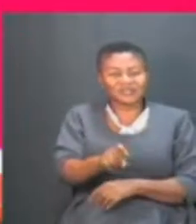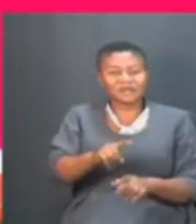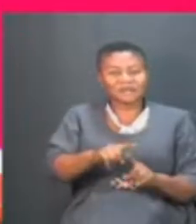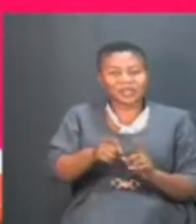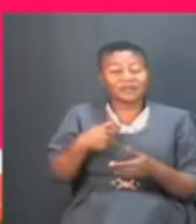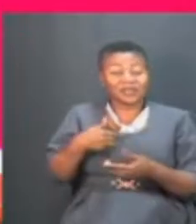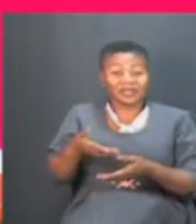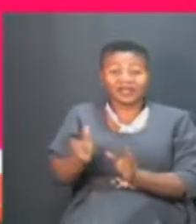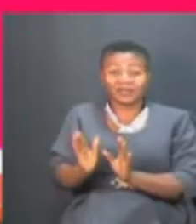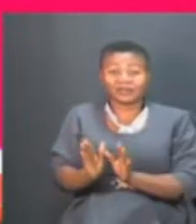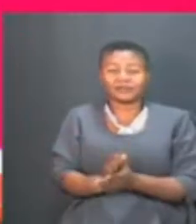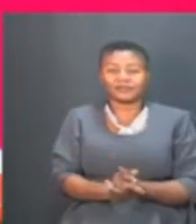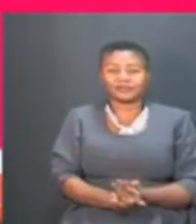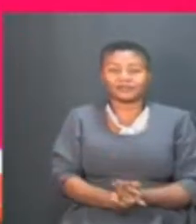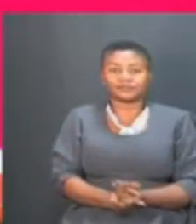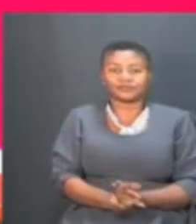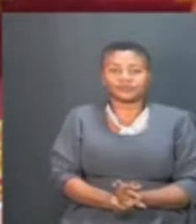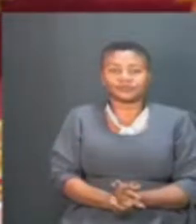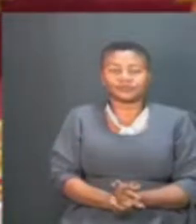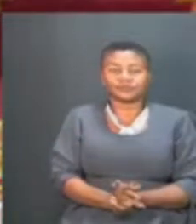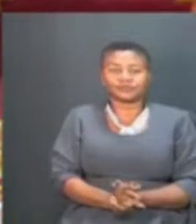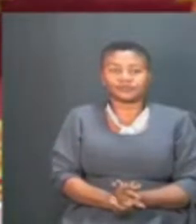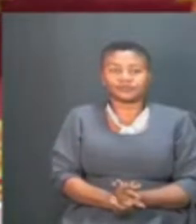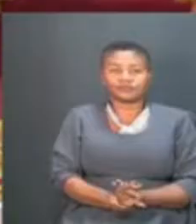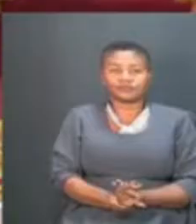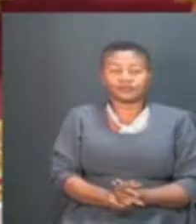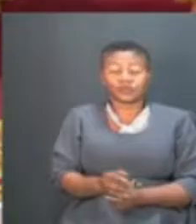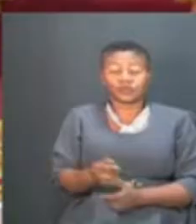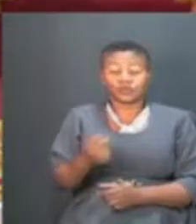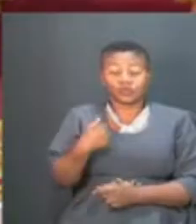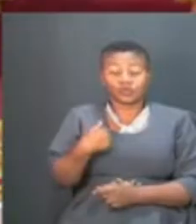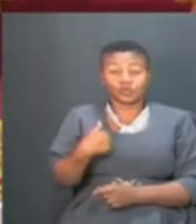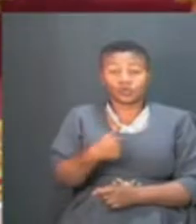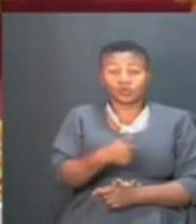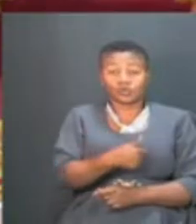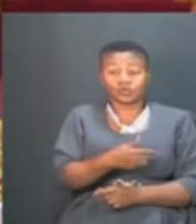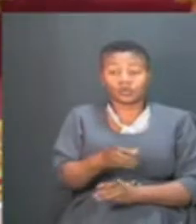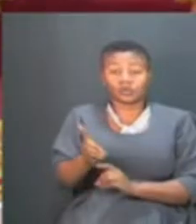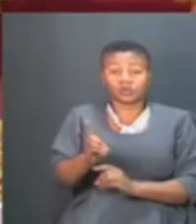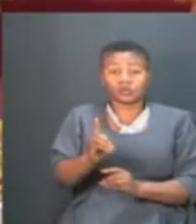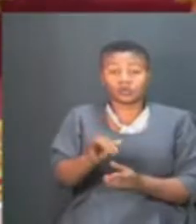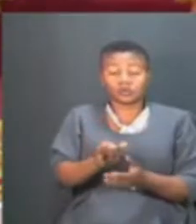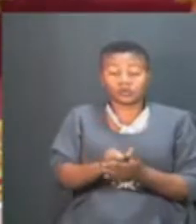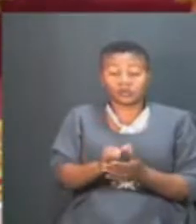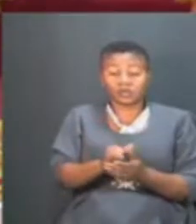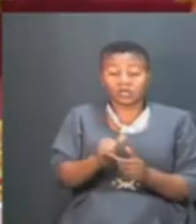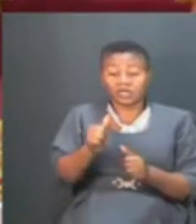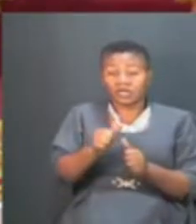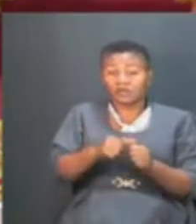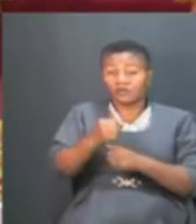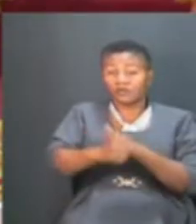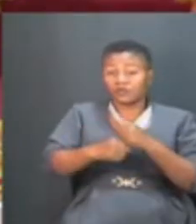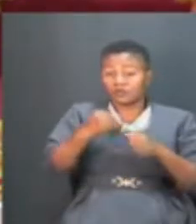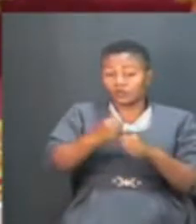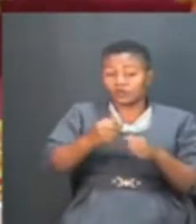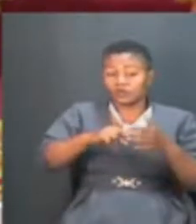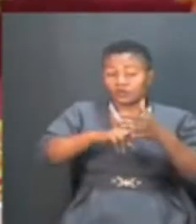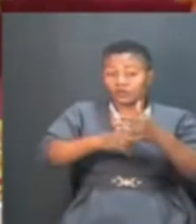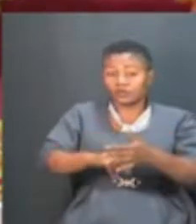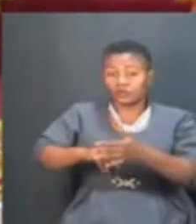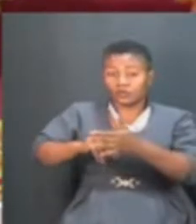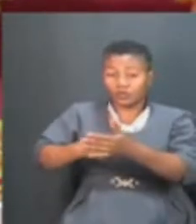doubt. Minister. Yes, Mr. Speaker, we carry out annual maintenance programs across our